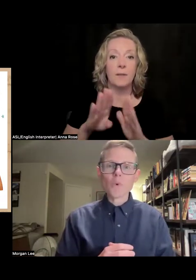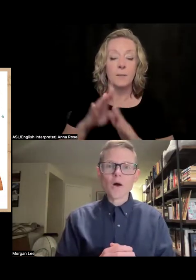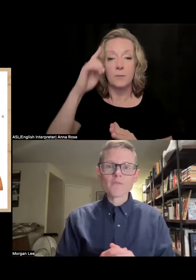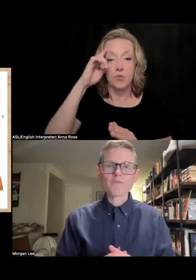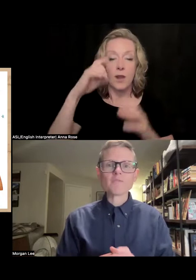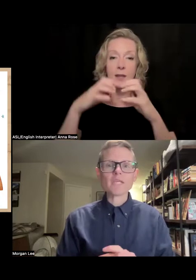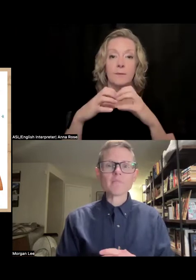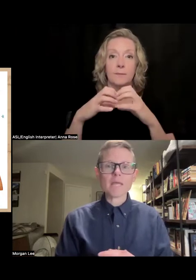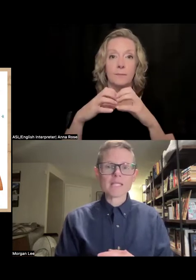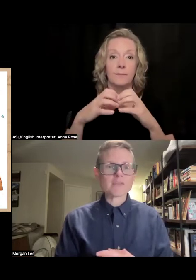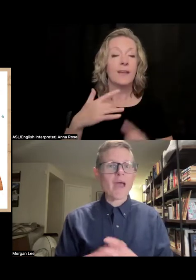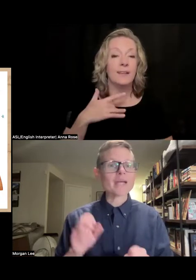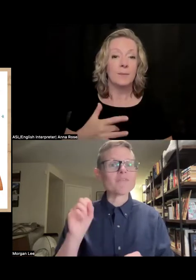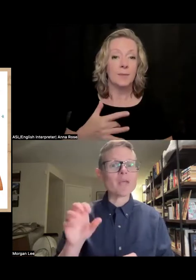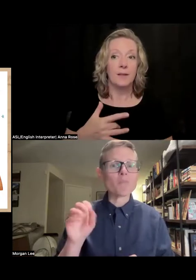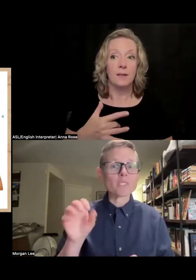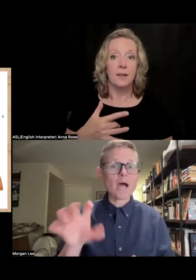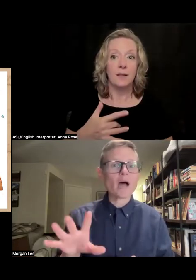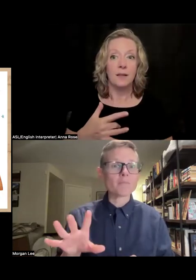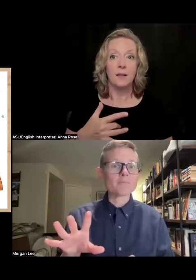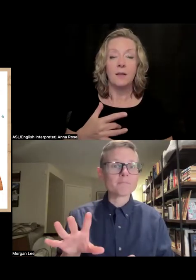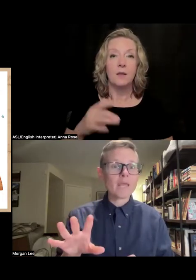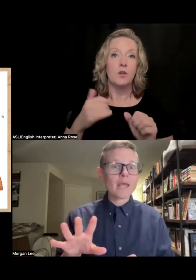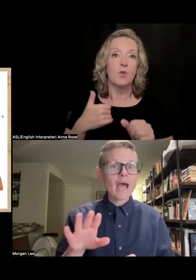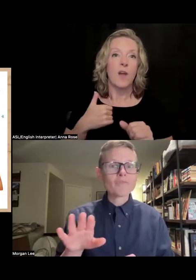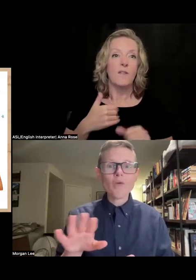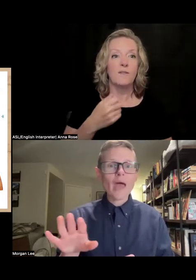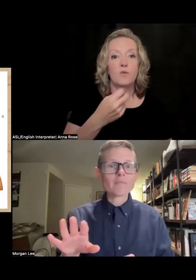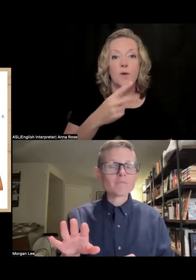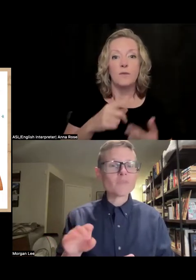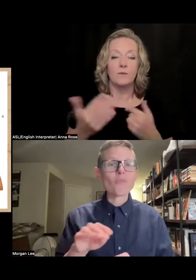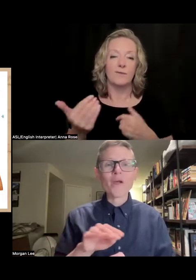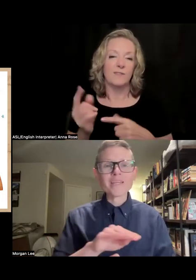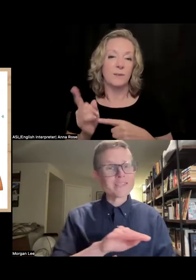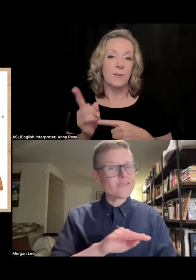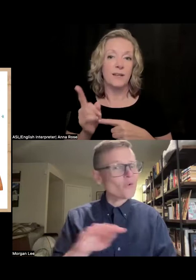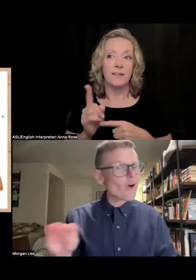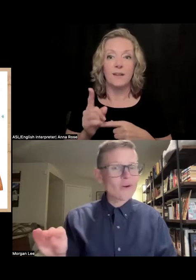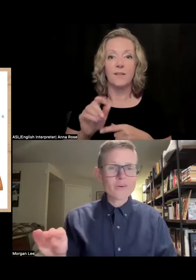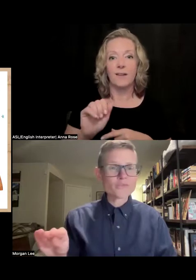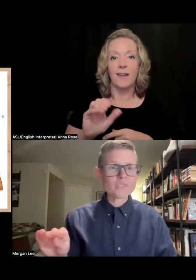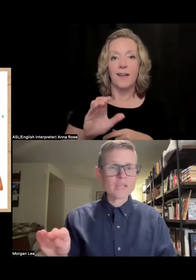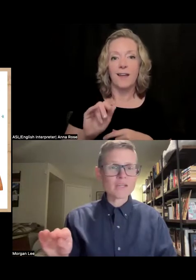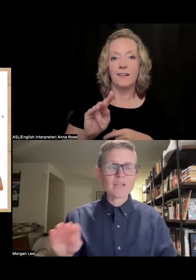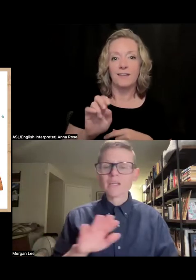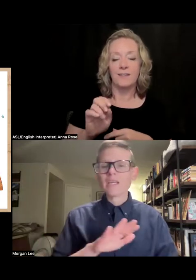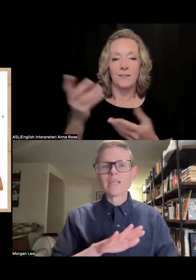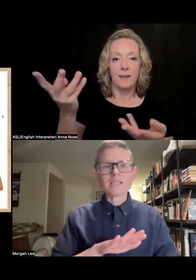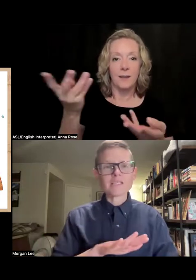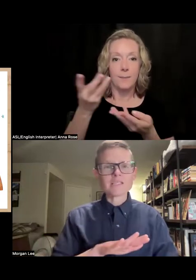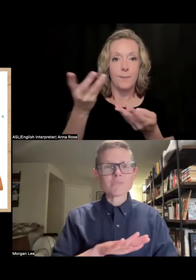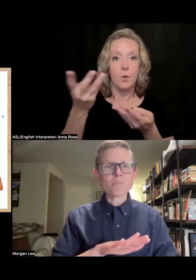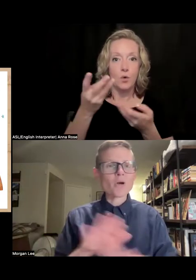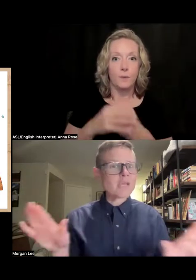have 12 to 15 minutes of active input time. After that, the brain is no longer interested.